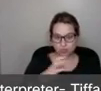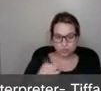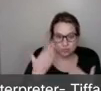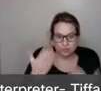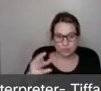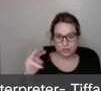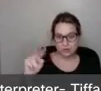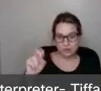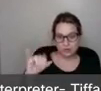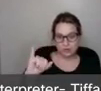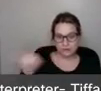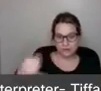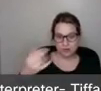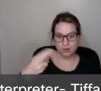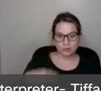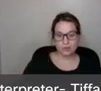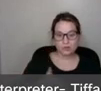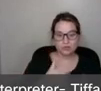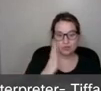Nation Human Rights Commission,